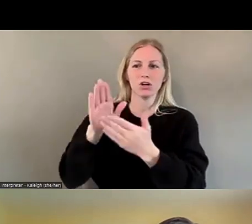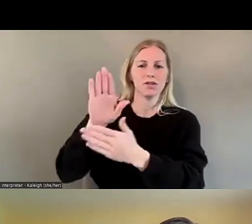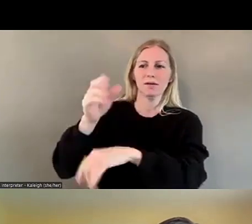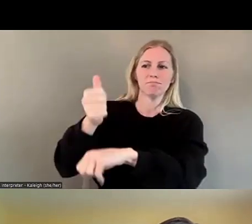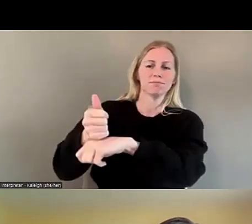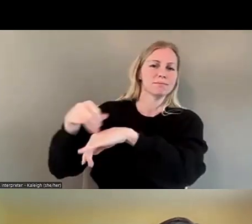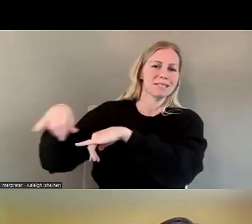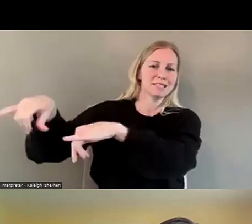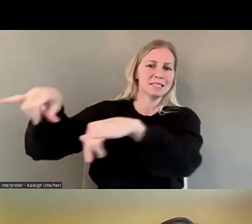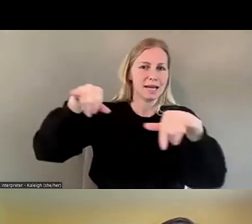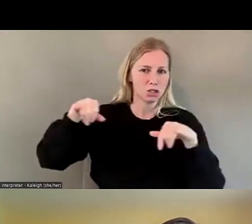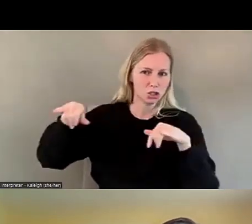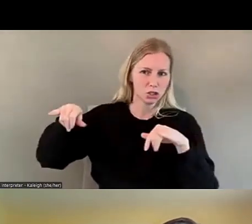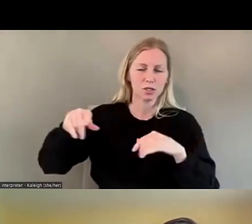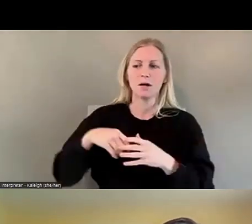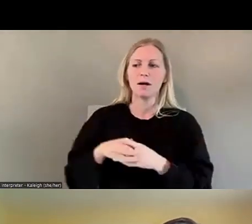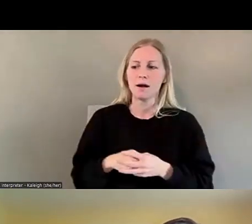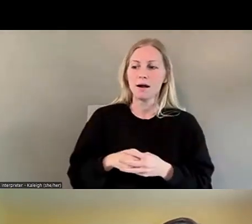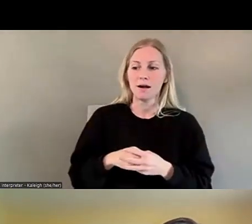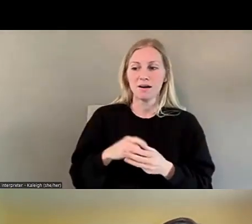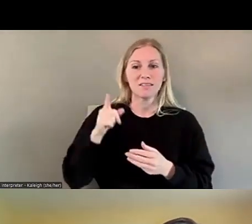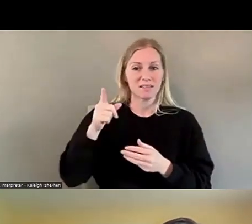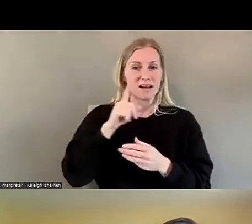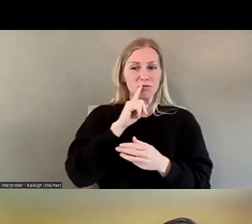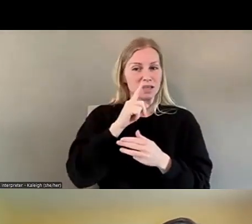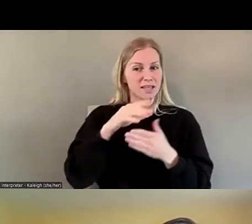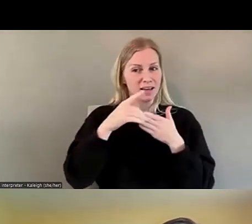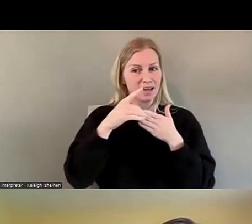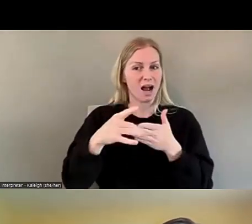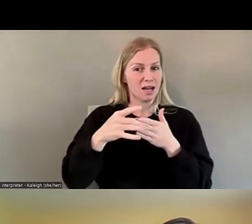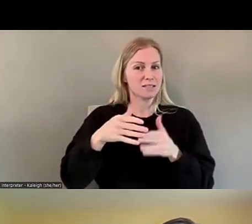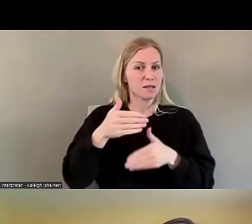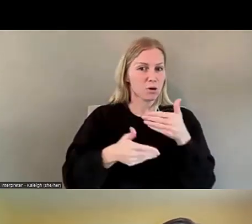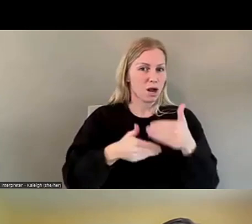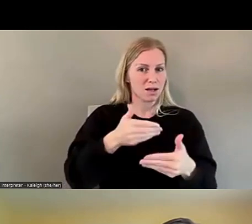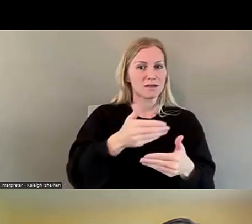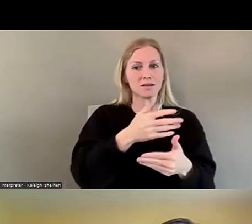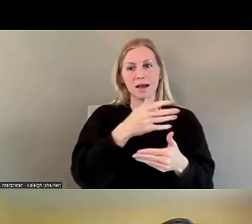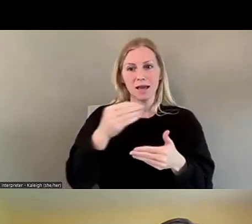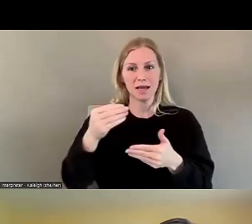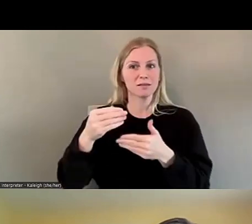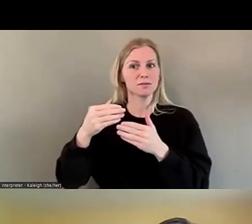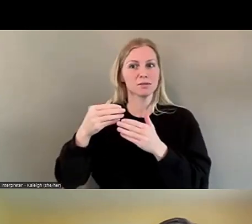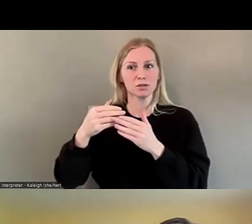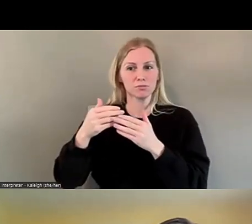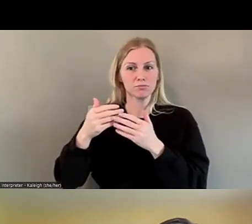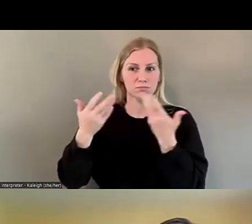would say those really guide the processes and procedures. And I think that